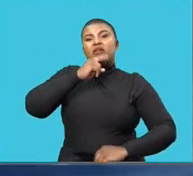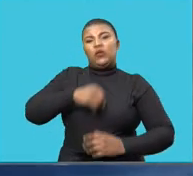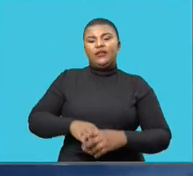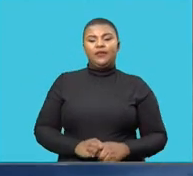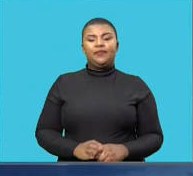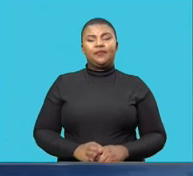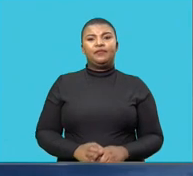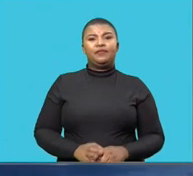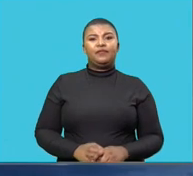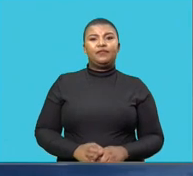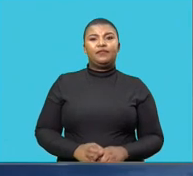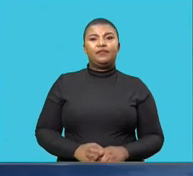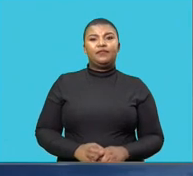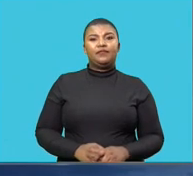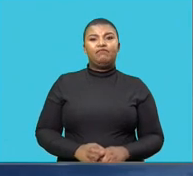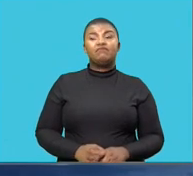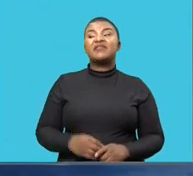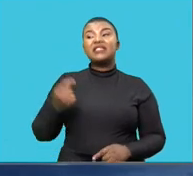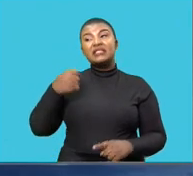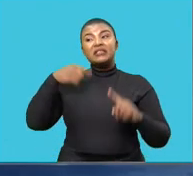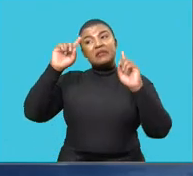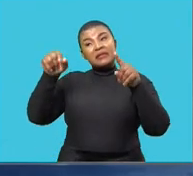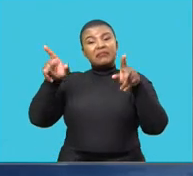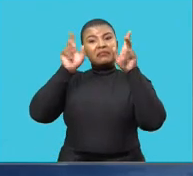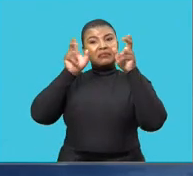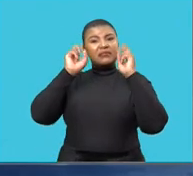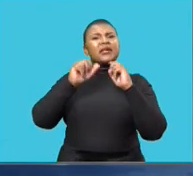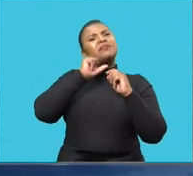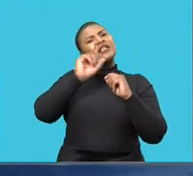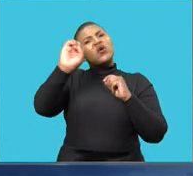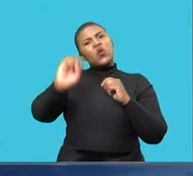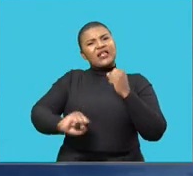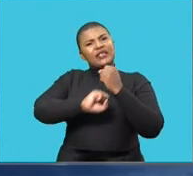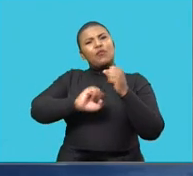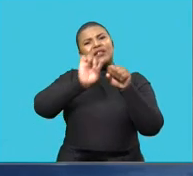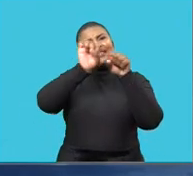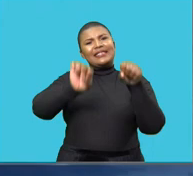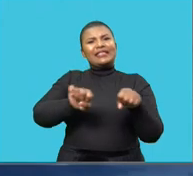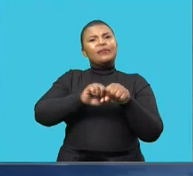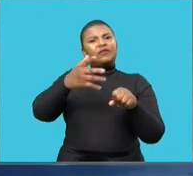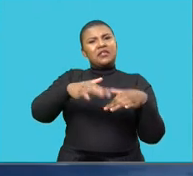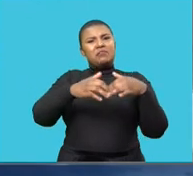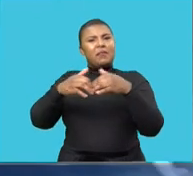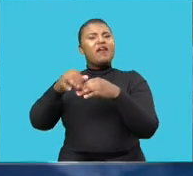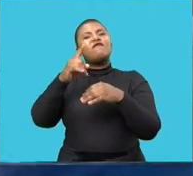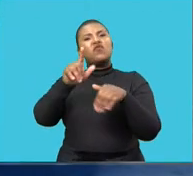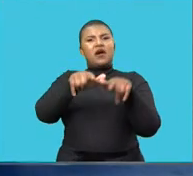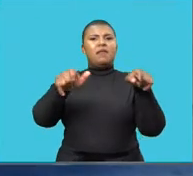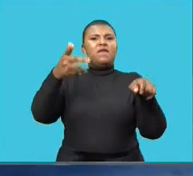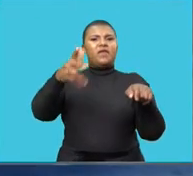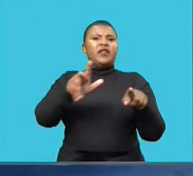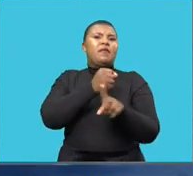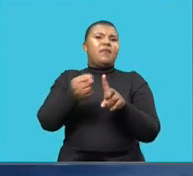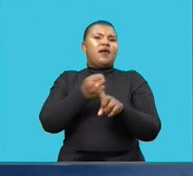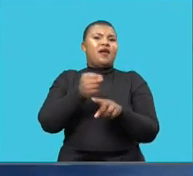NPA. Then they were telling us ukuthi kukhona ama support systems that they've made especially for ama victims because